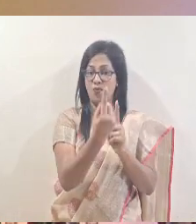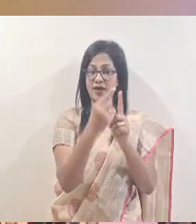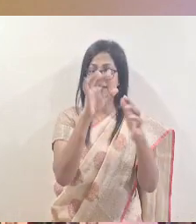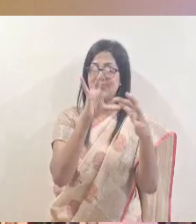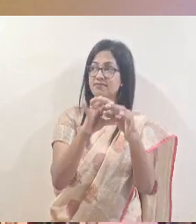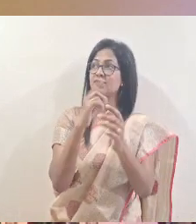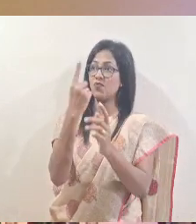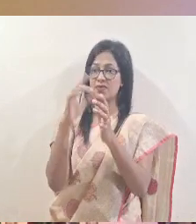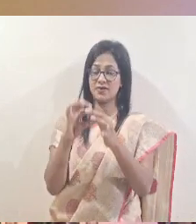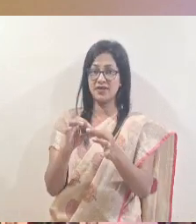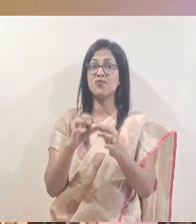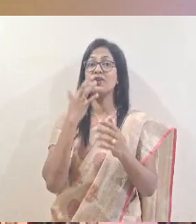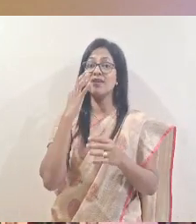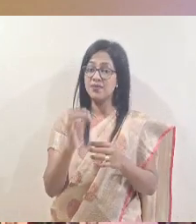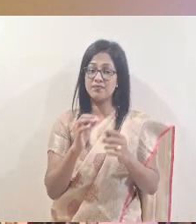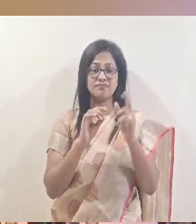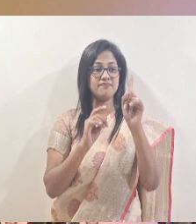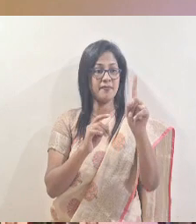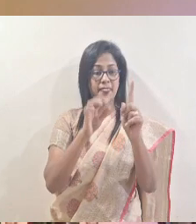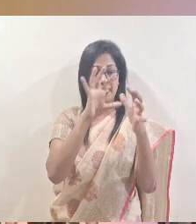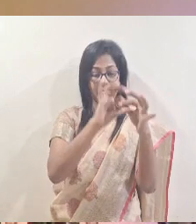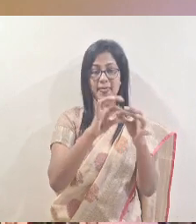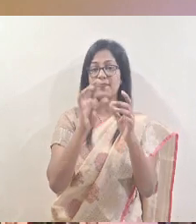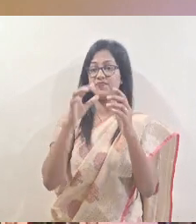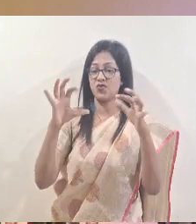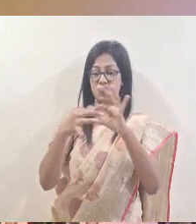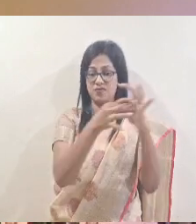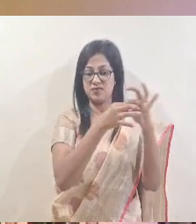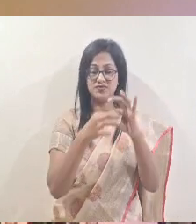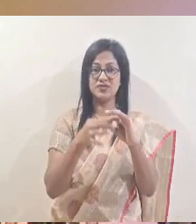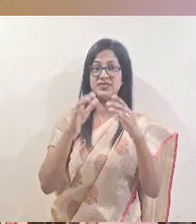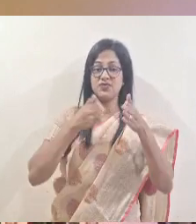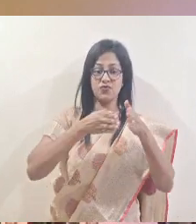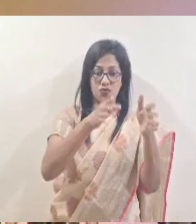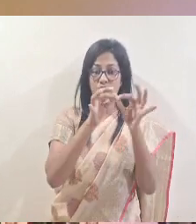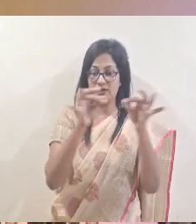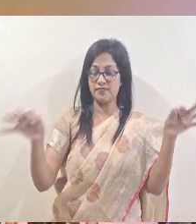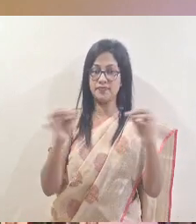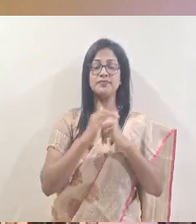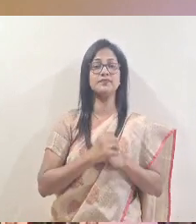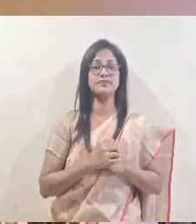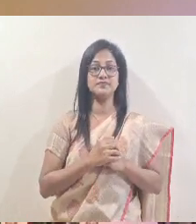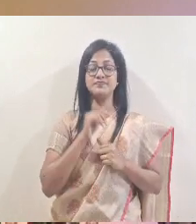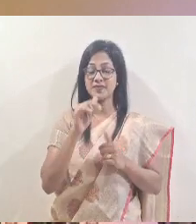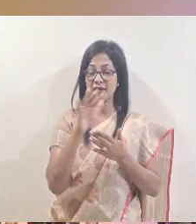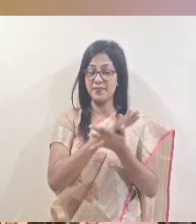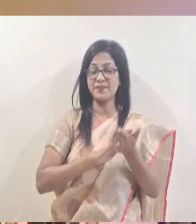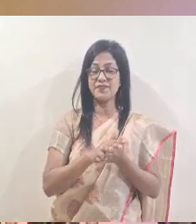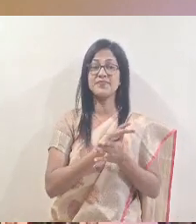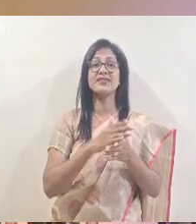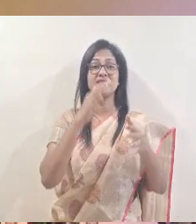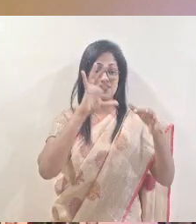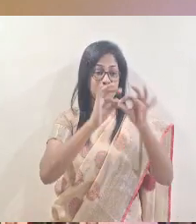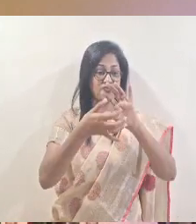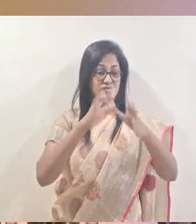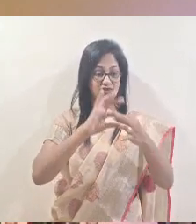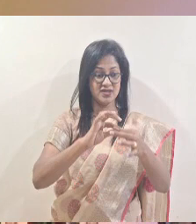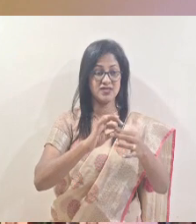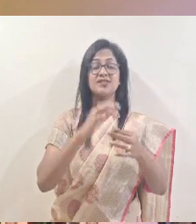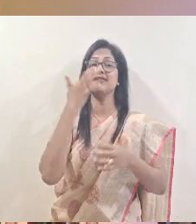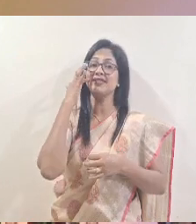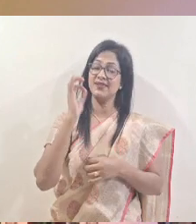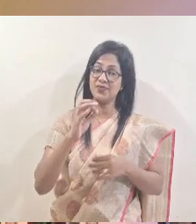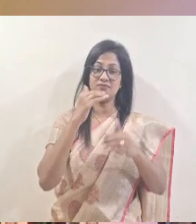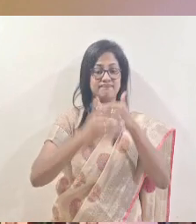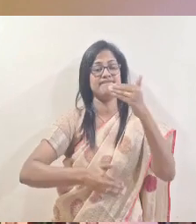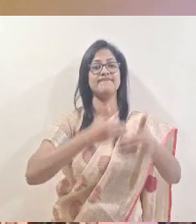understand the importance of individual link and the correlation between that link and the width of the road. So a basic correlation, Pearson correlation